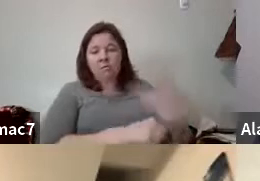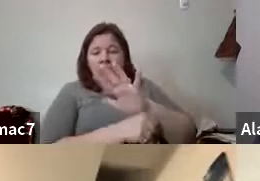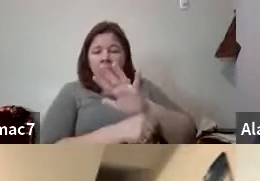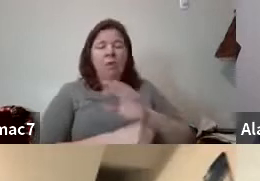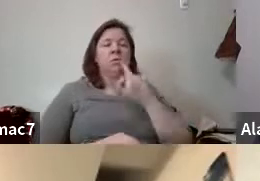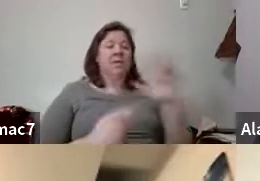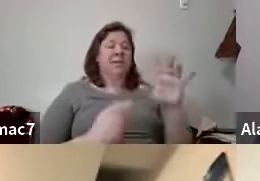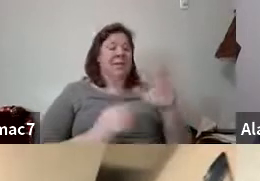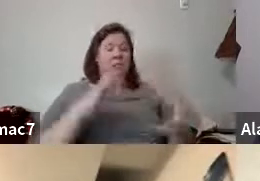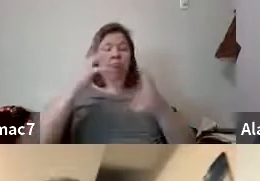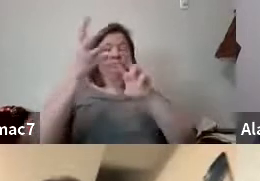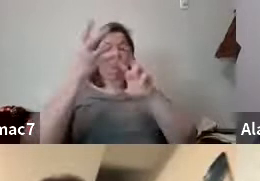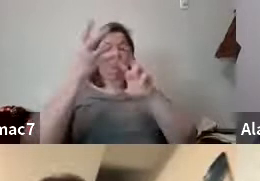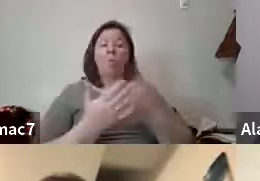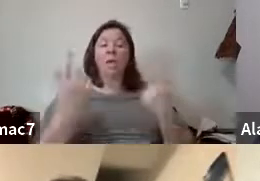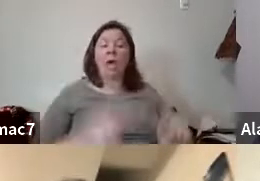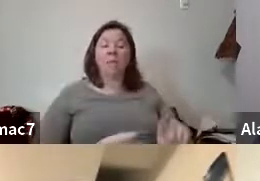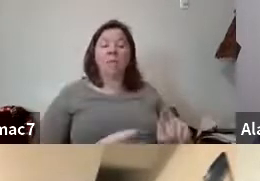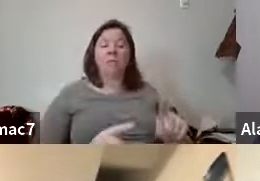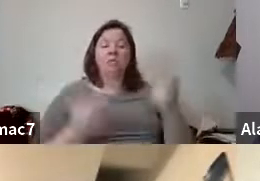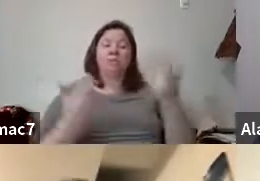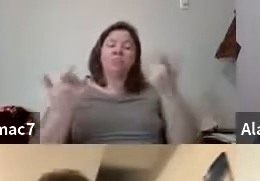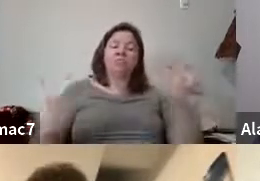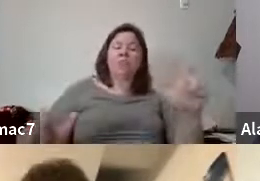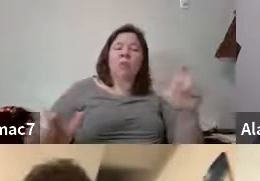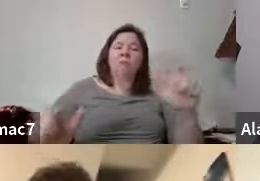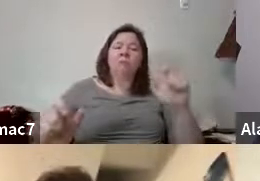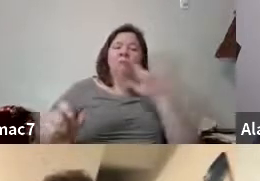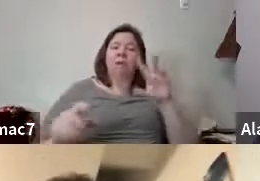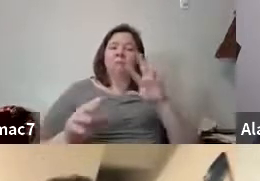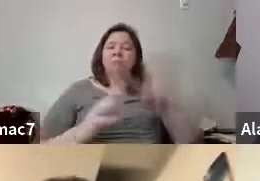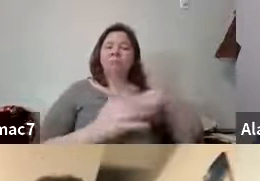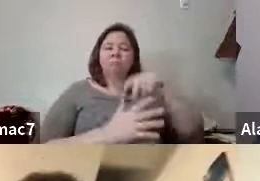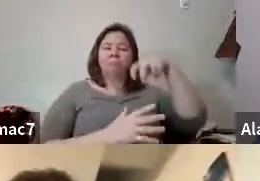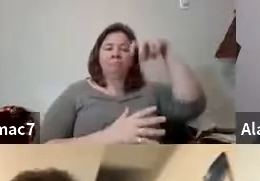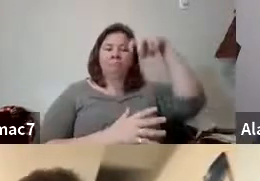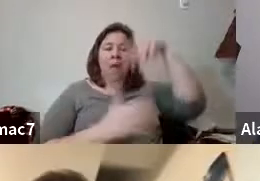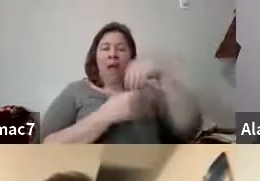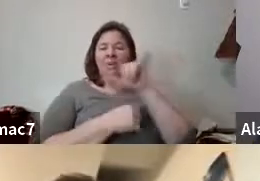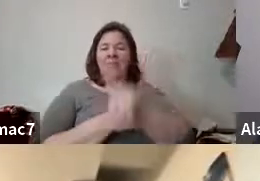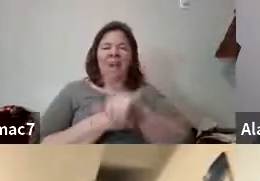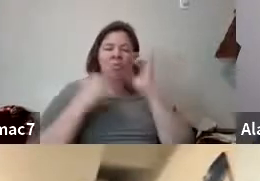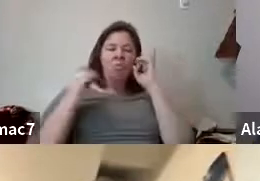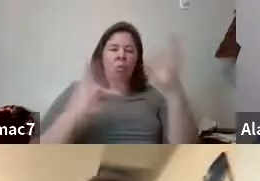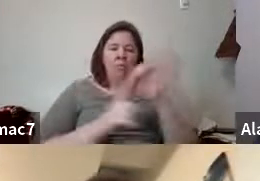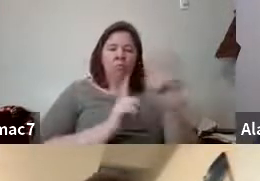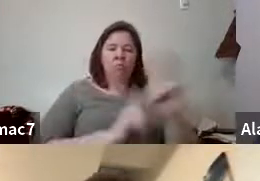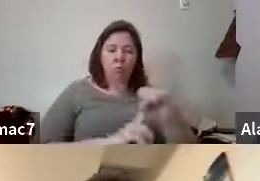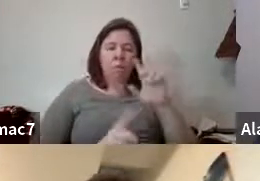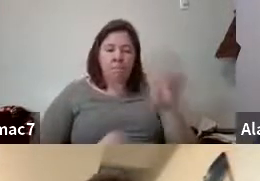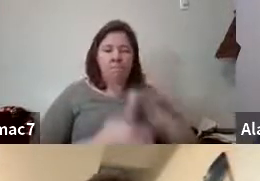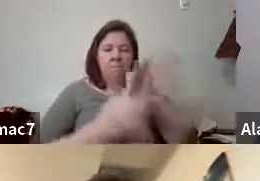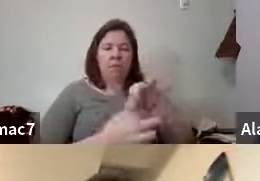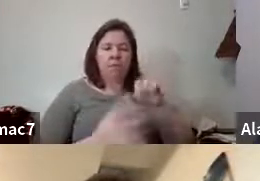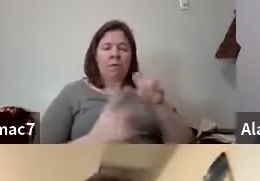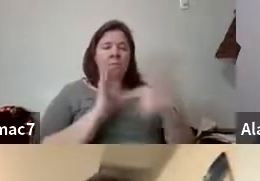guys, greatness rises from the phoenix out of the ashes. And 2021 is going to be a perfect example of what